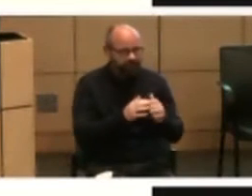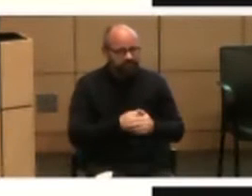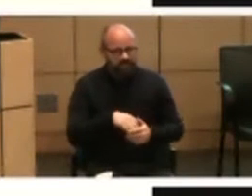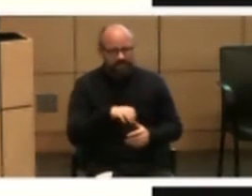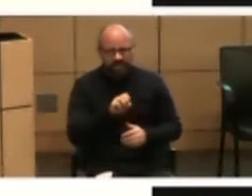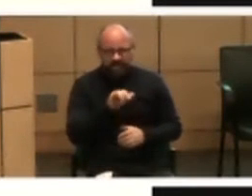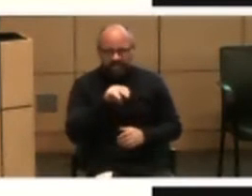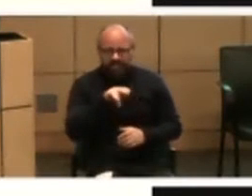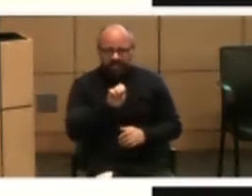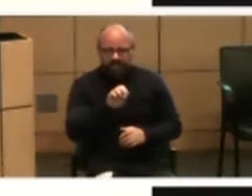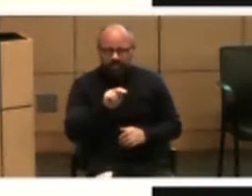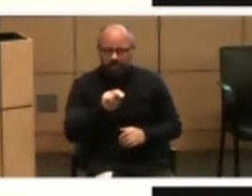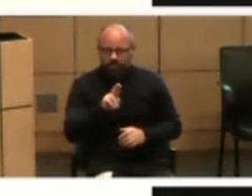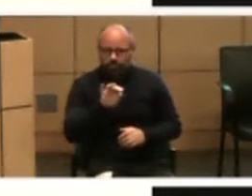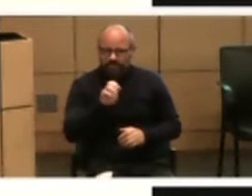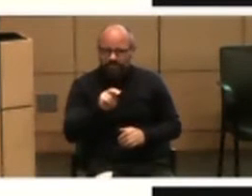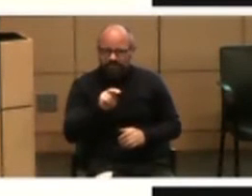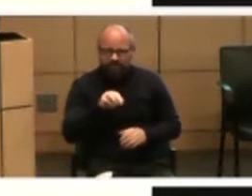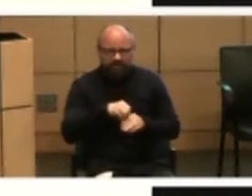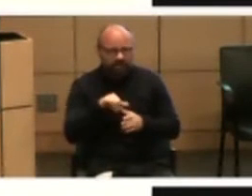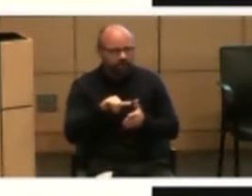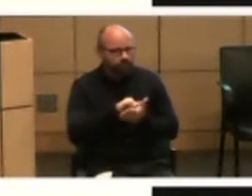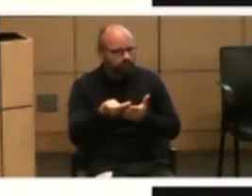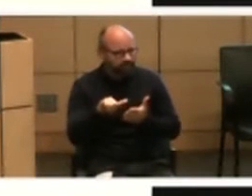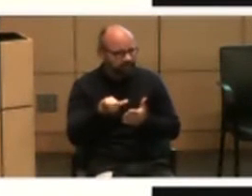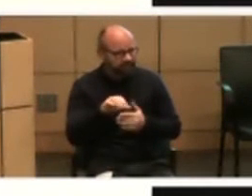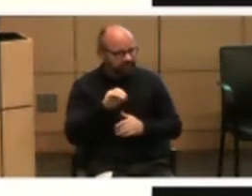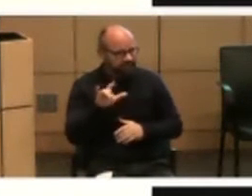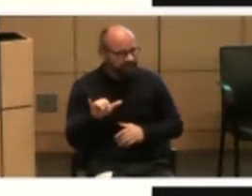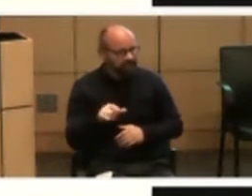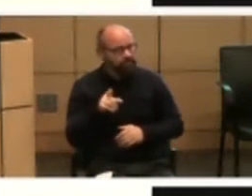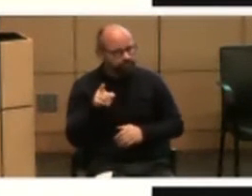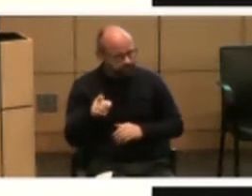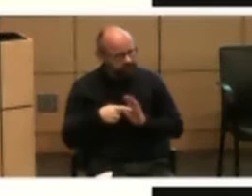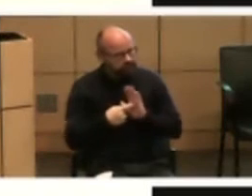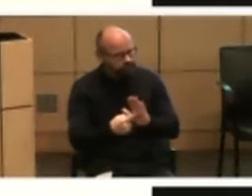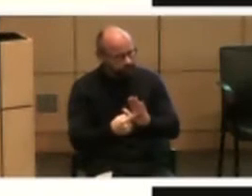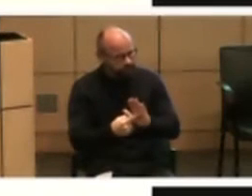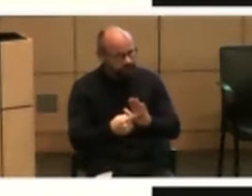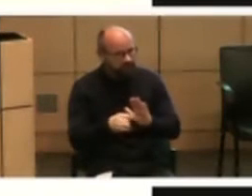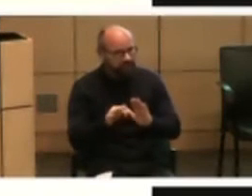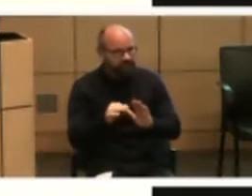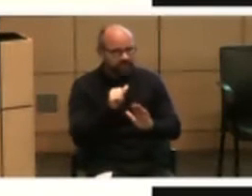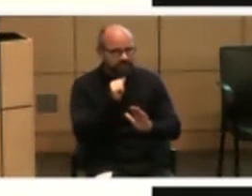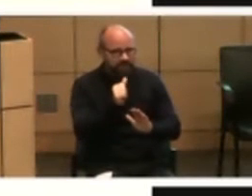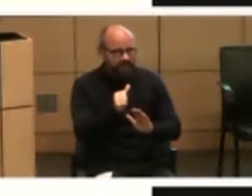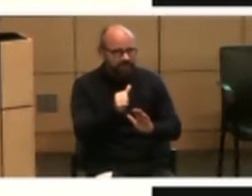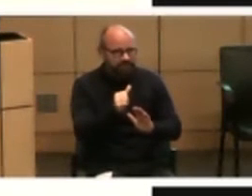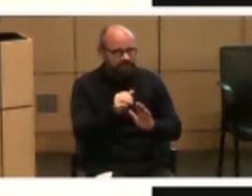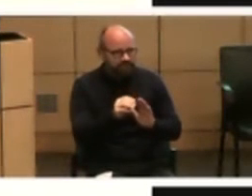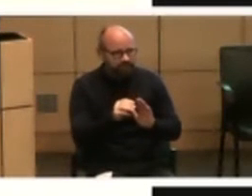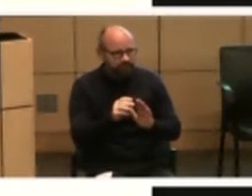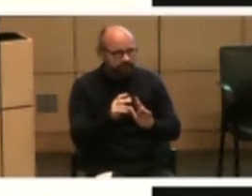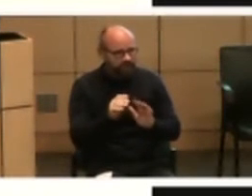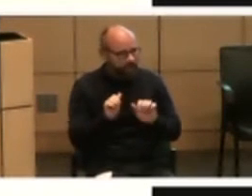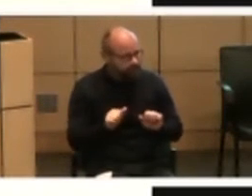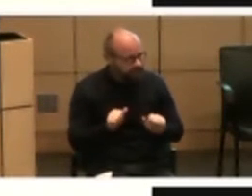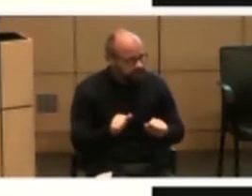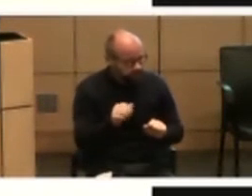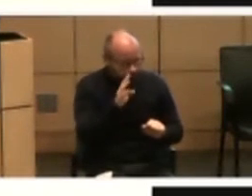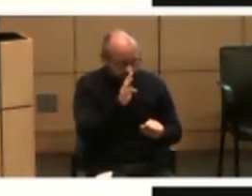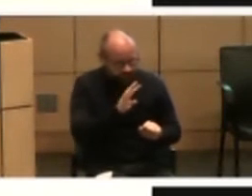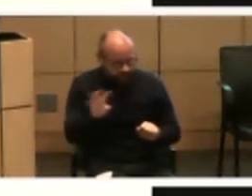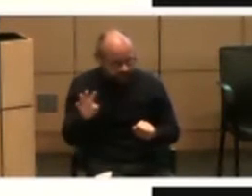City. And what she has shown is sort of the consequence of not being mature in your ability to suppress echoes is that